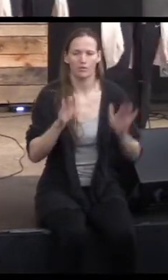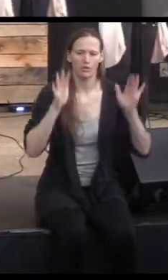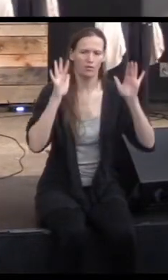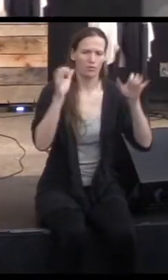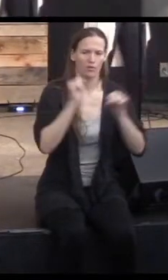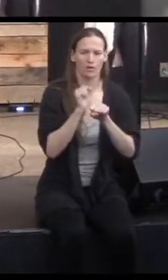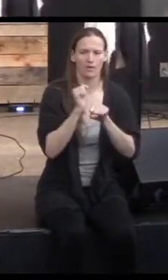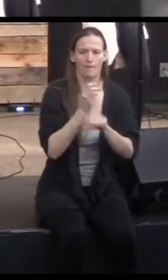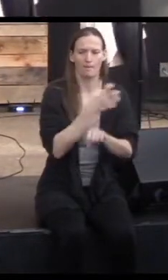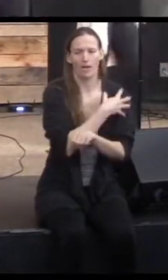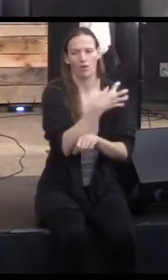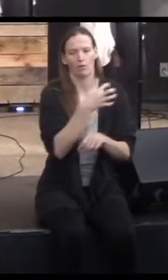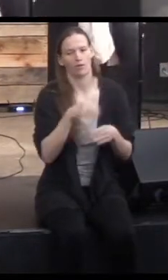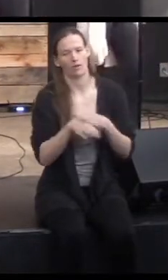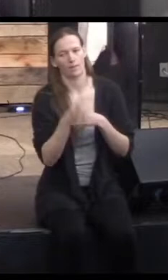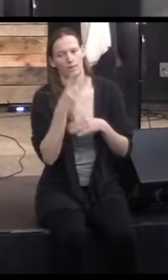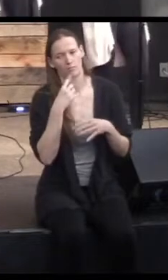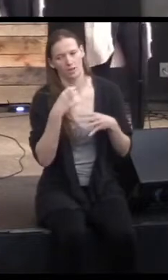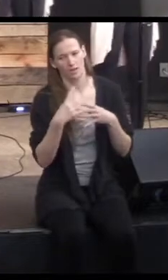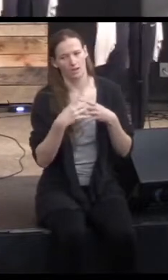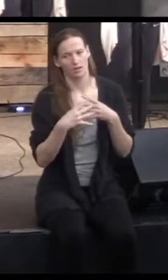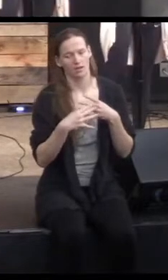There is power, wonder-working power